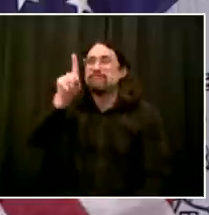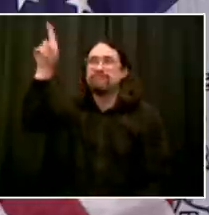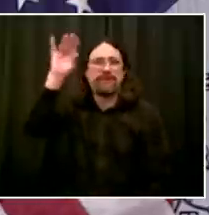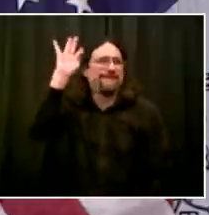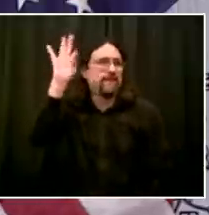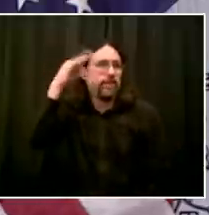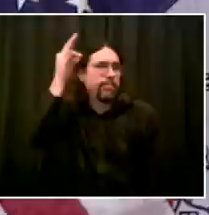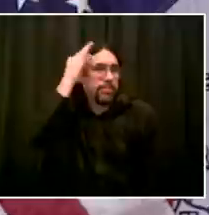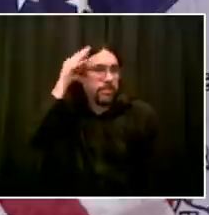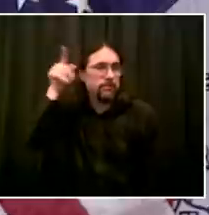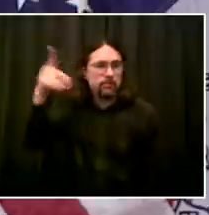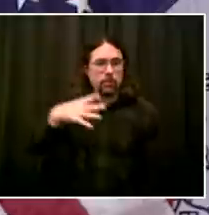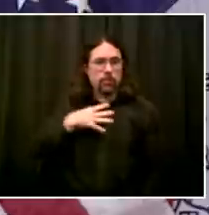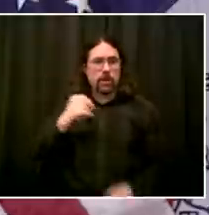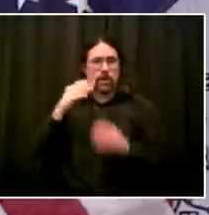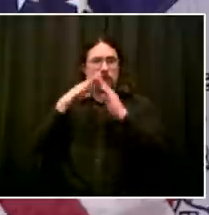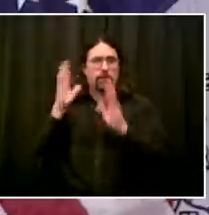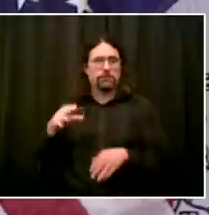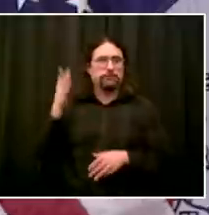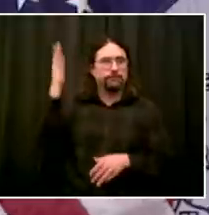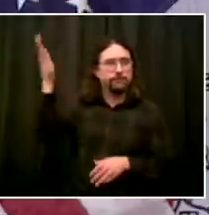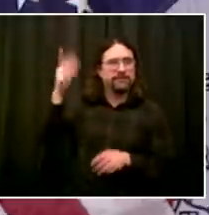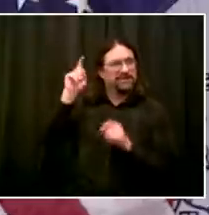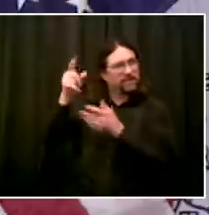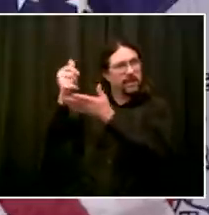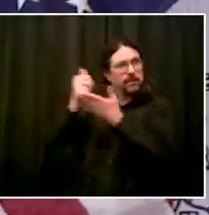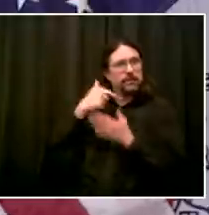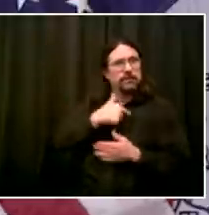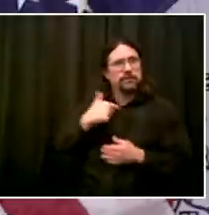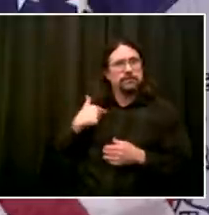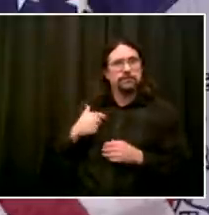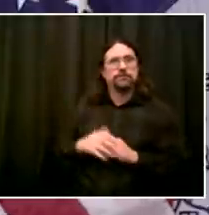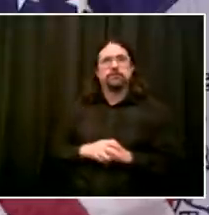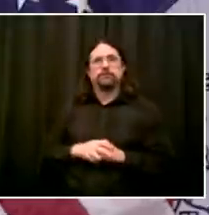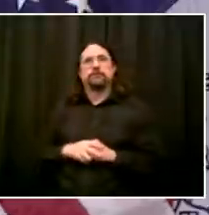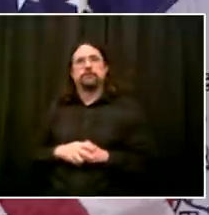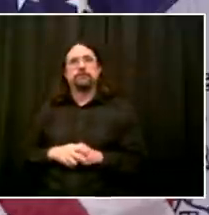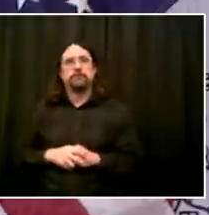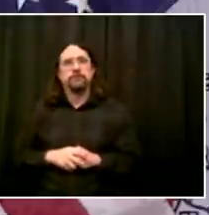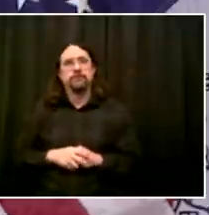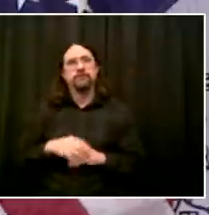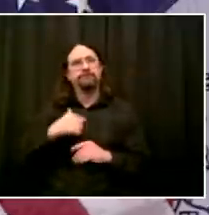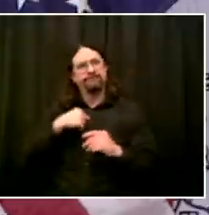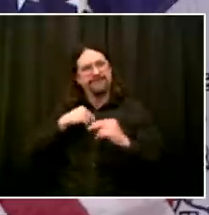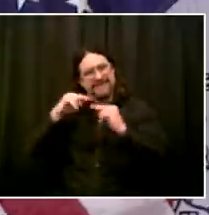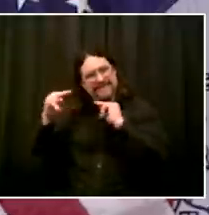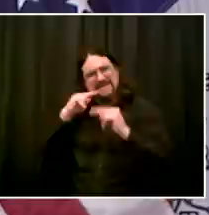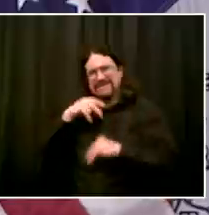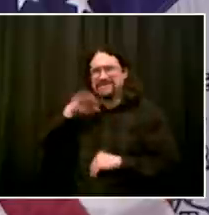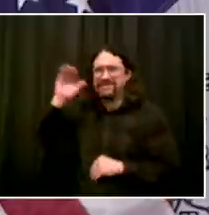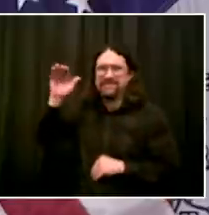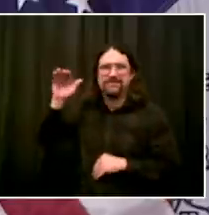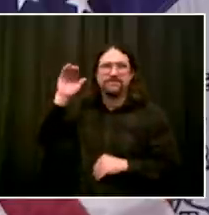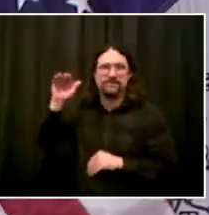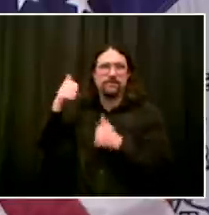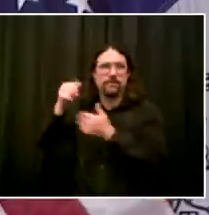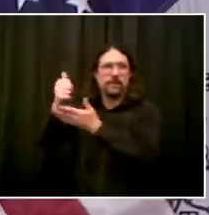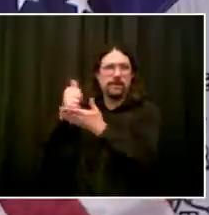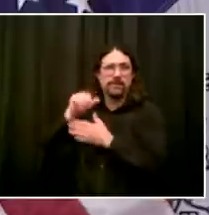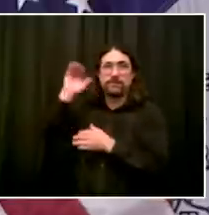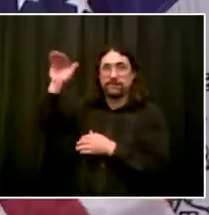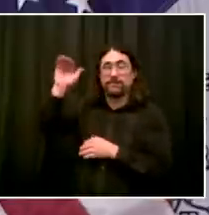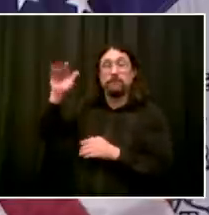be evictions. We're going to work to, in every way we can, help tenants with those free legal services we put in place, the right to